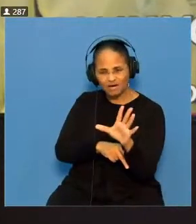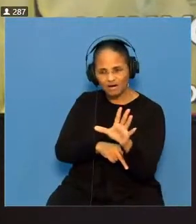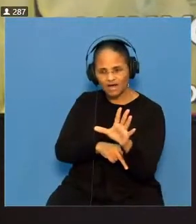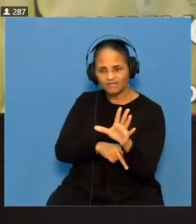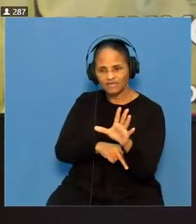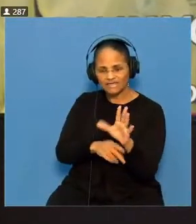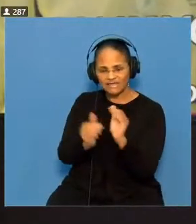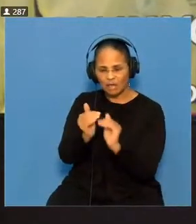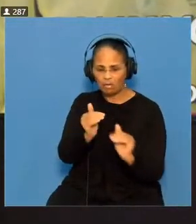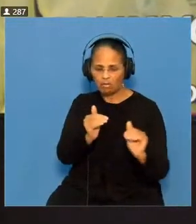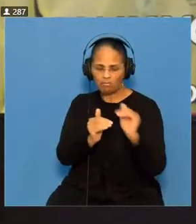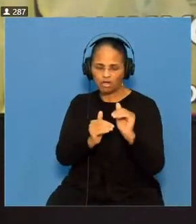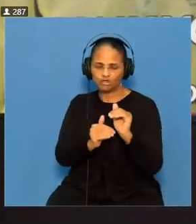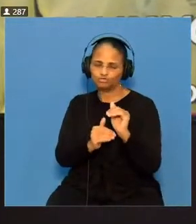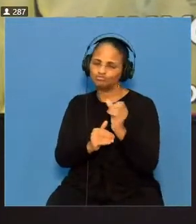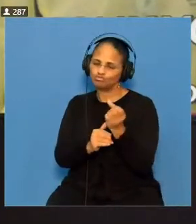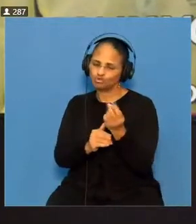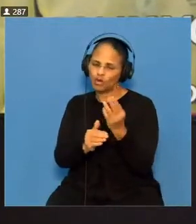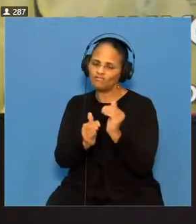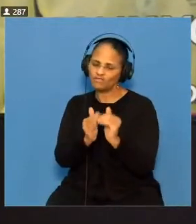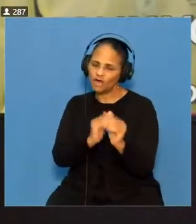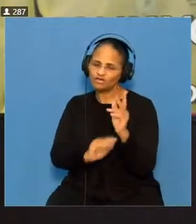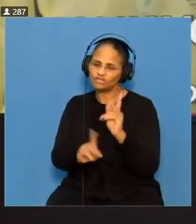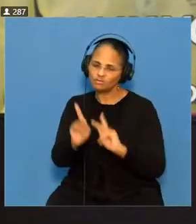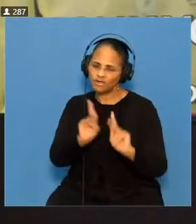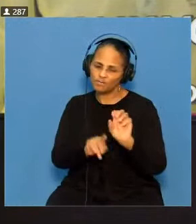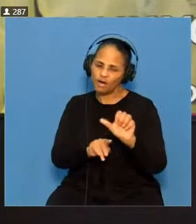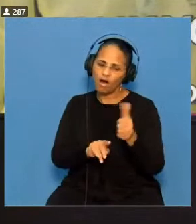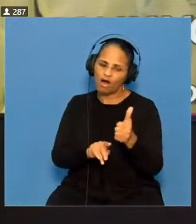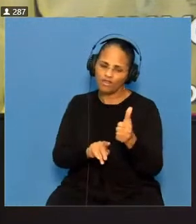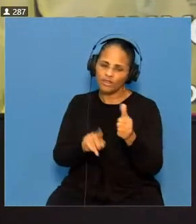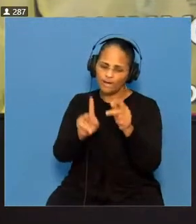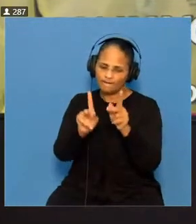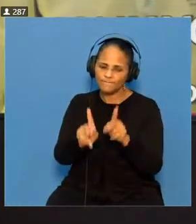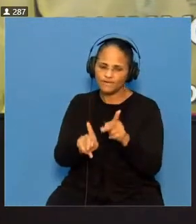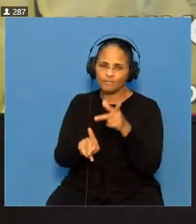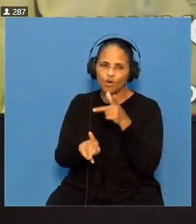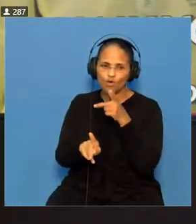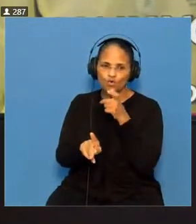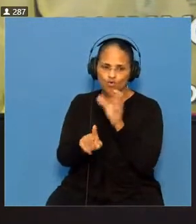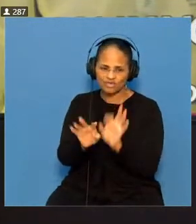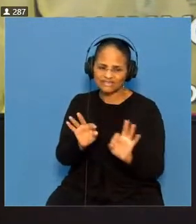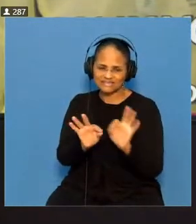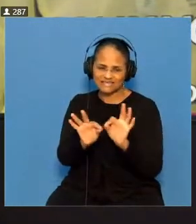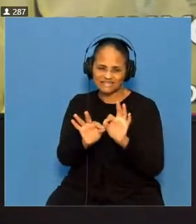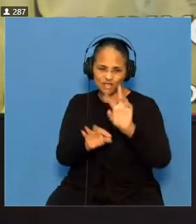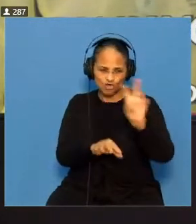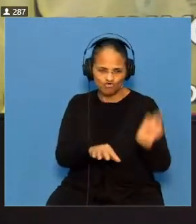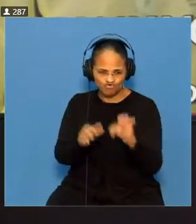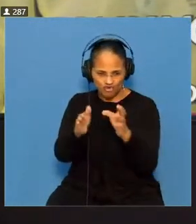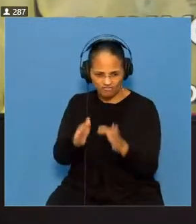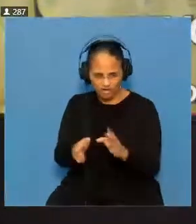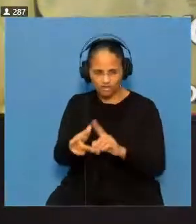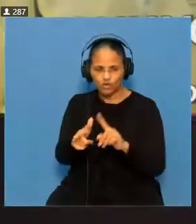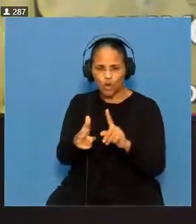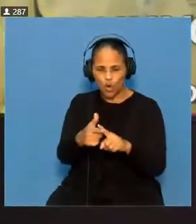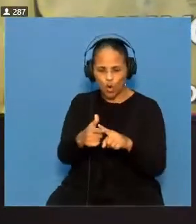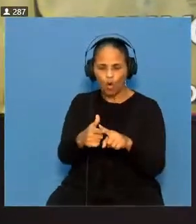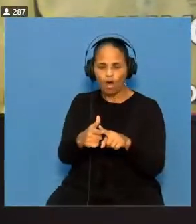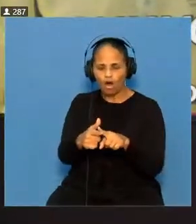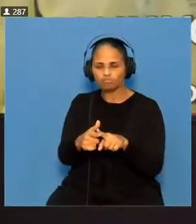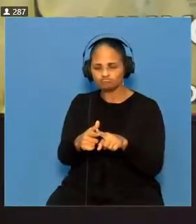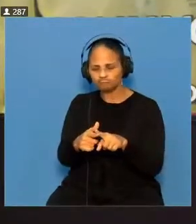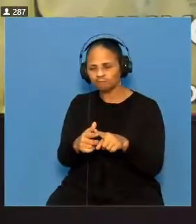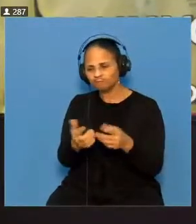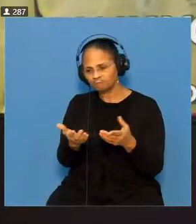which, as you rightly said, is about 12,000 people, as well as other individuals that essential travelers or other persons that are extremely vulnerable. So